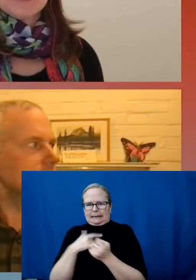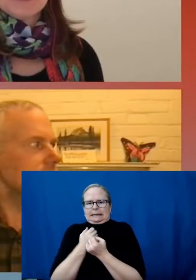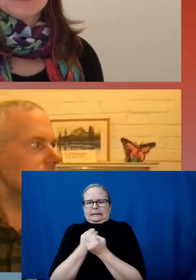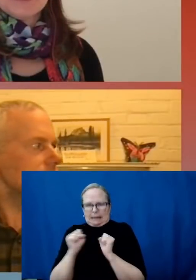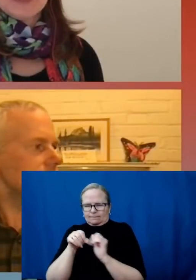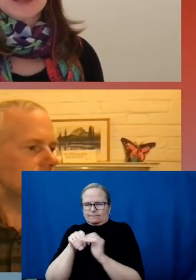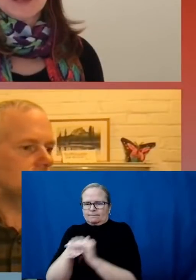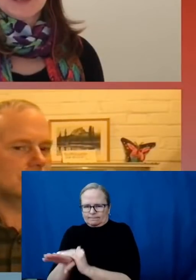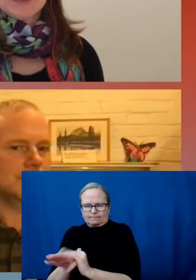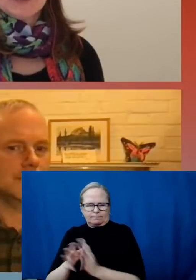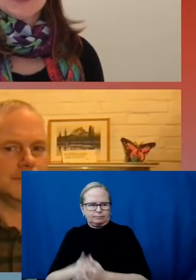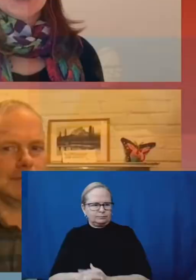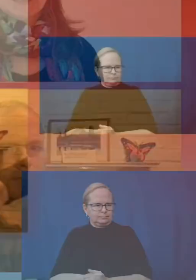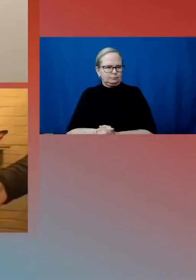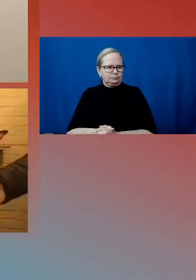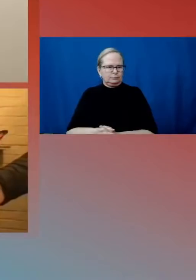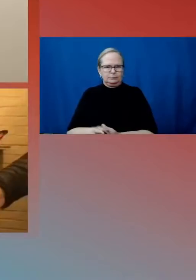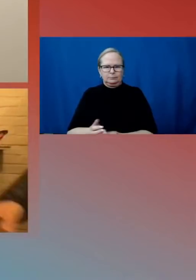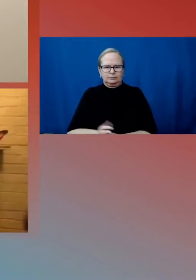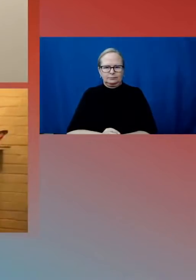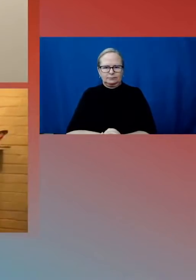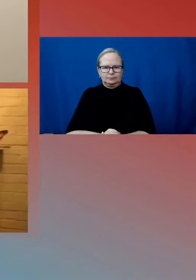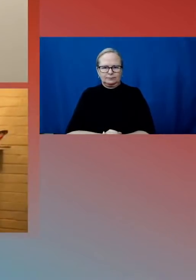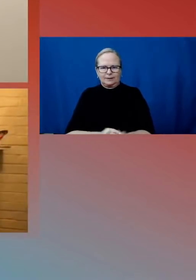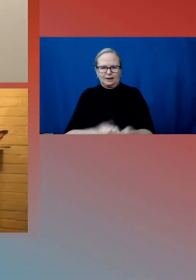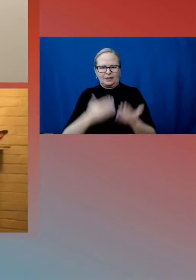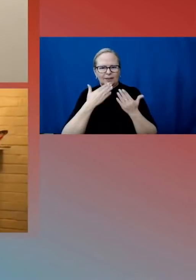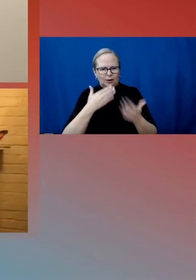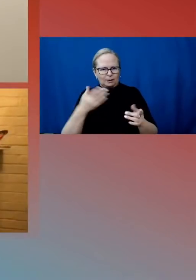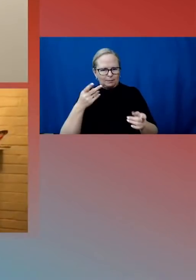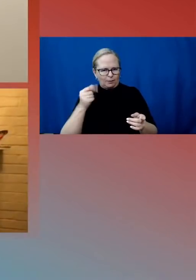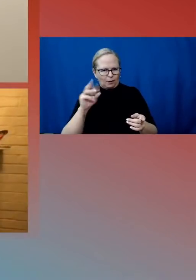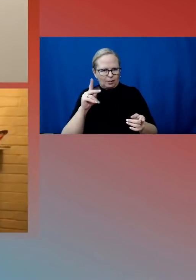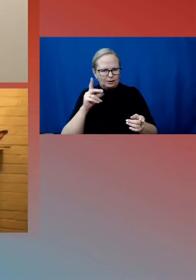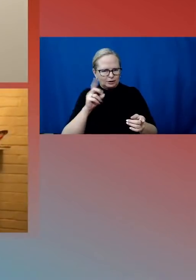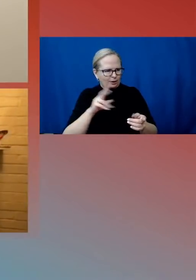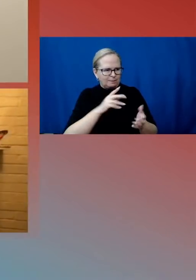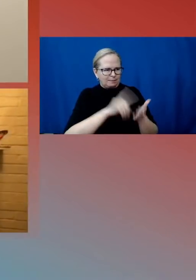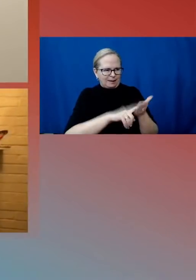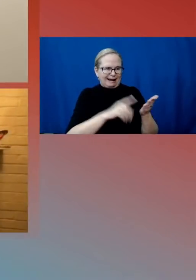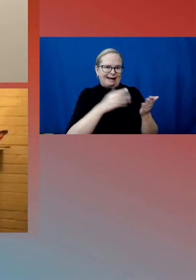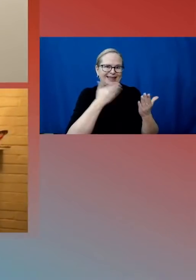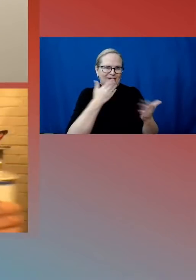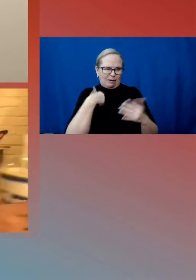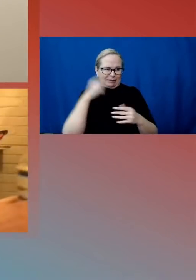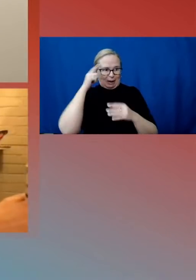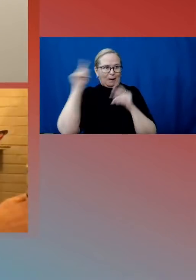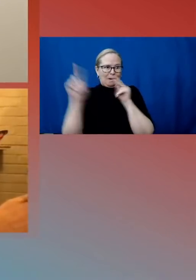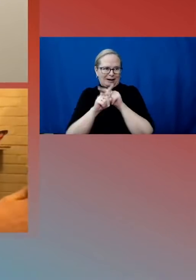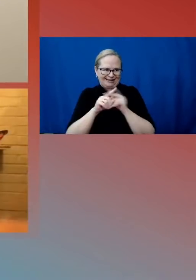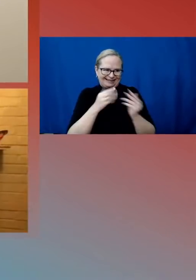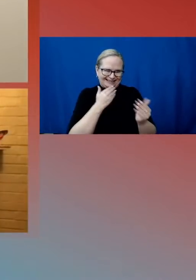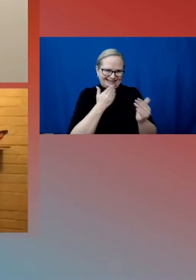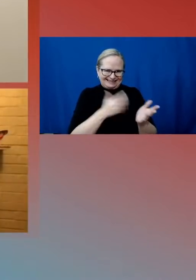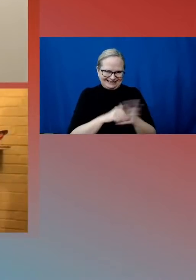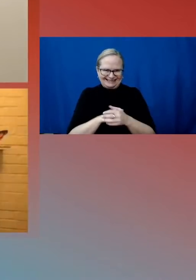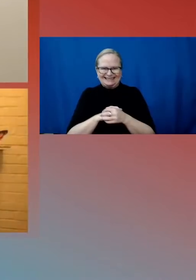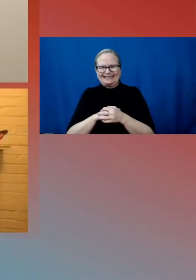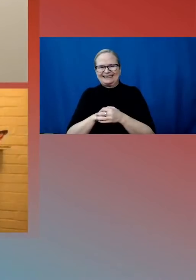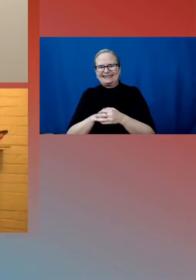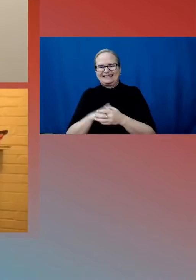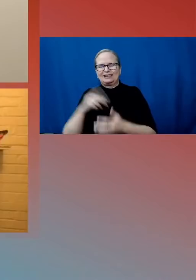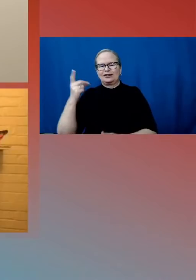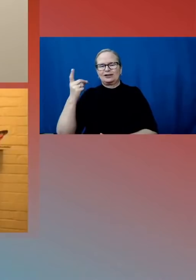Dr. Gasparovich, do you have anything to add on what will likely happen epidemiologically in terms of spread if we are